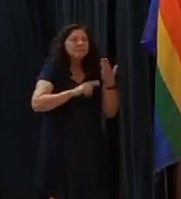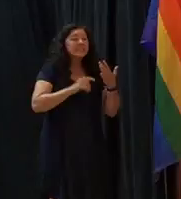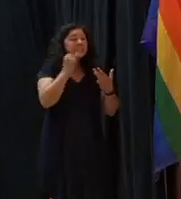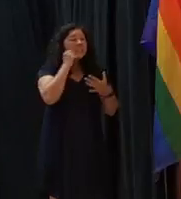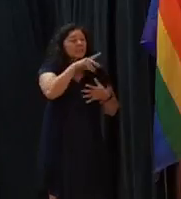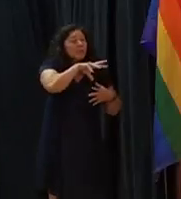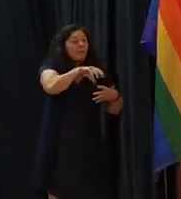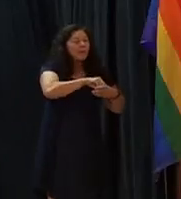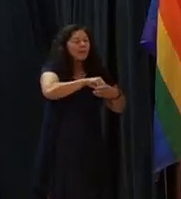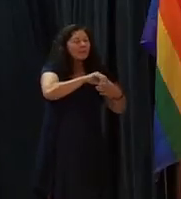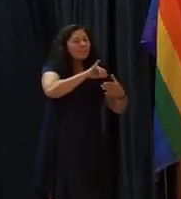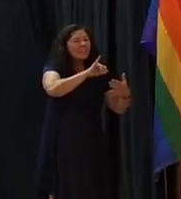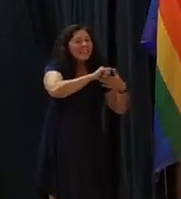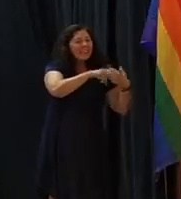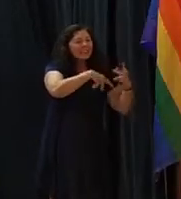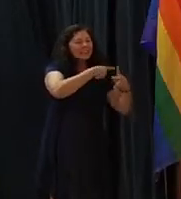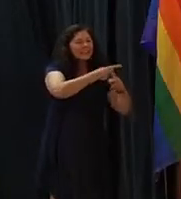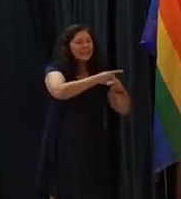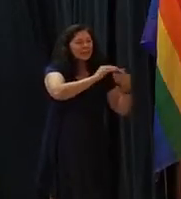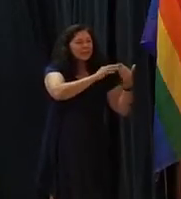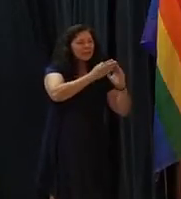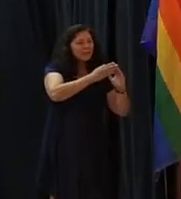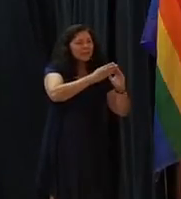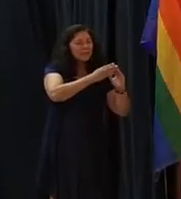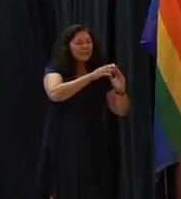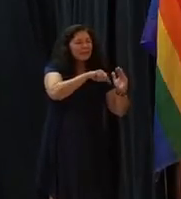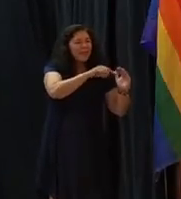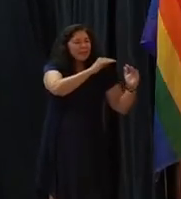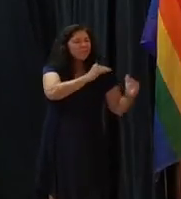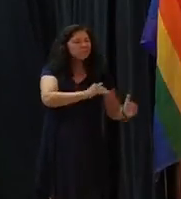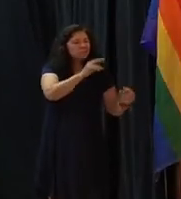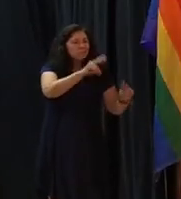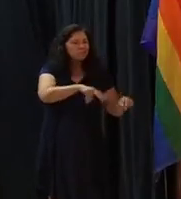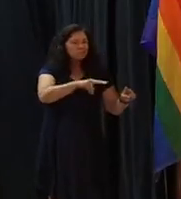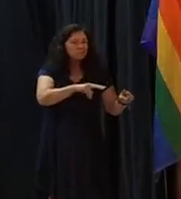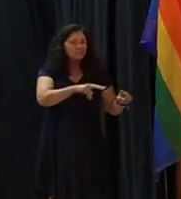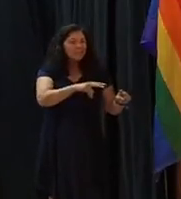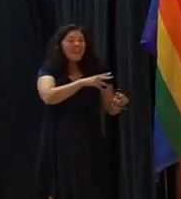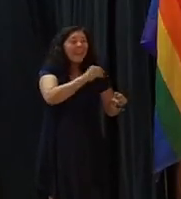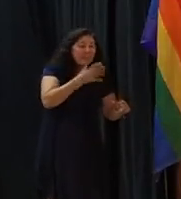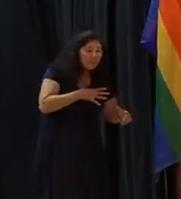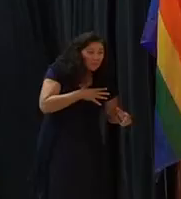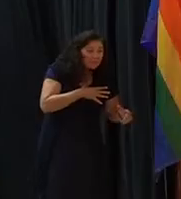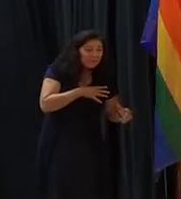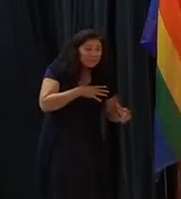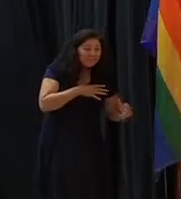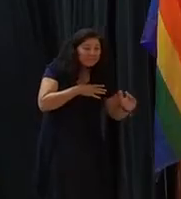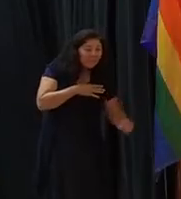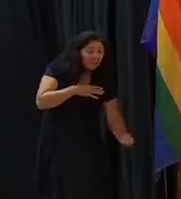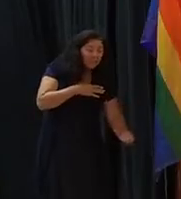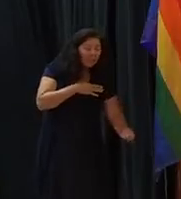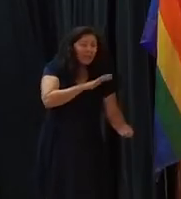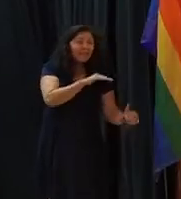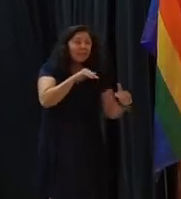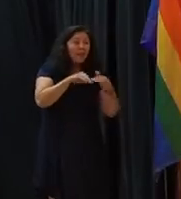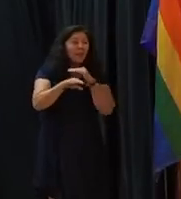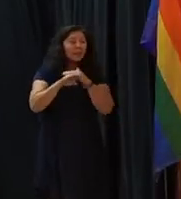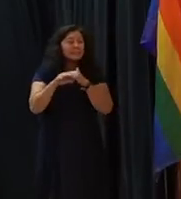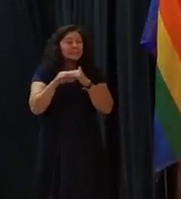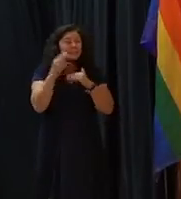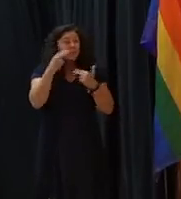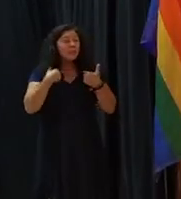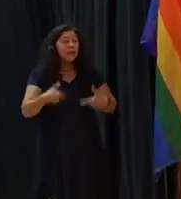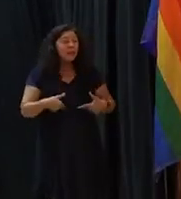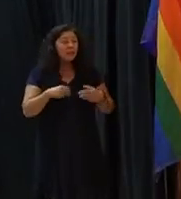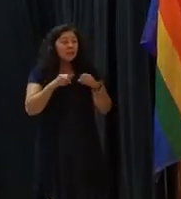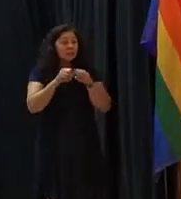of those communities, which also suffer discrimination, the women in there, they don't have an equal access for healthcare systems.